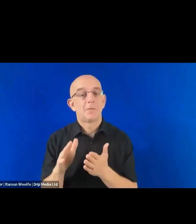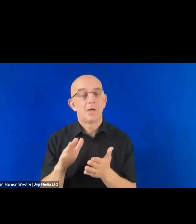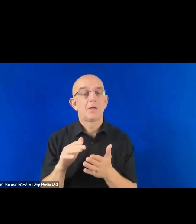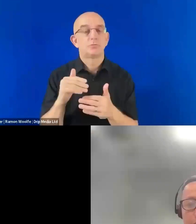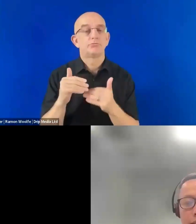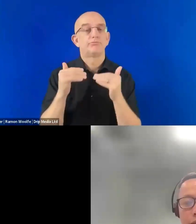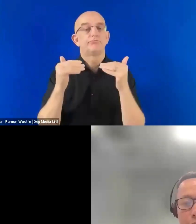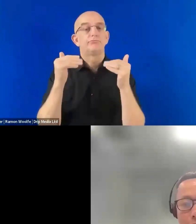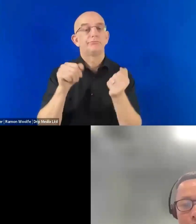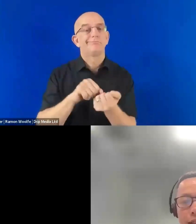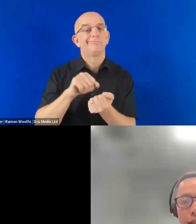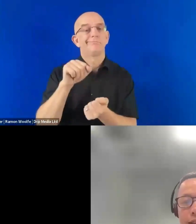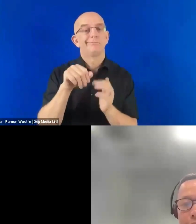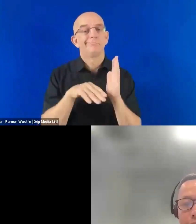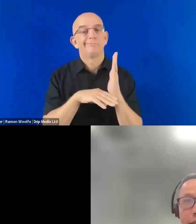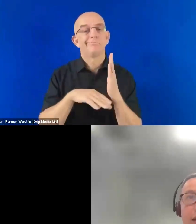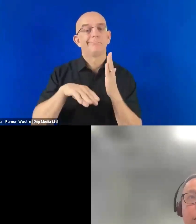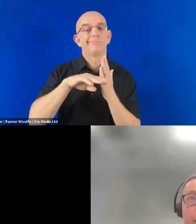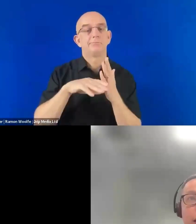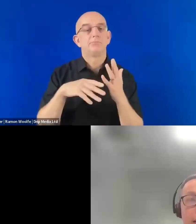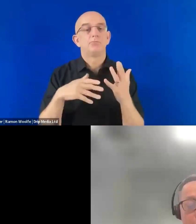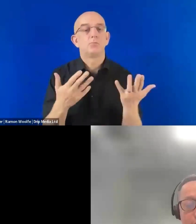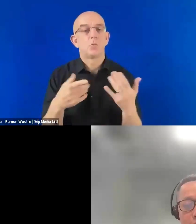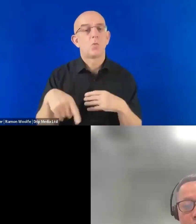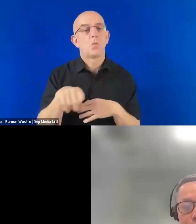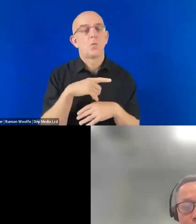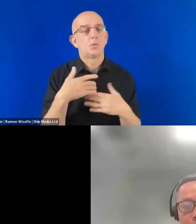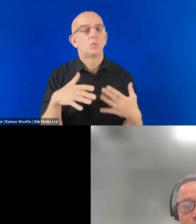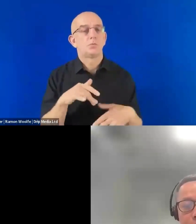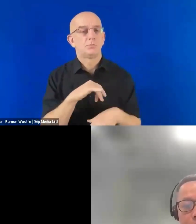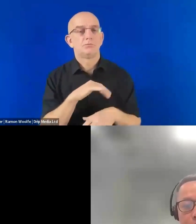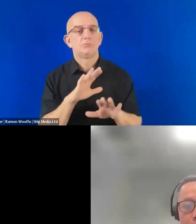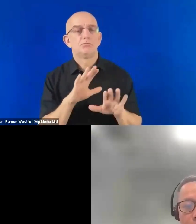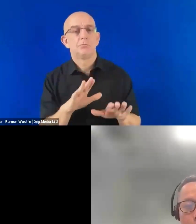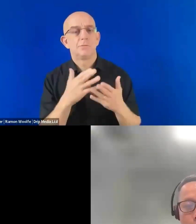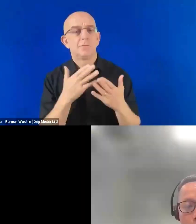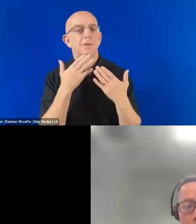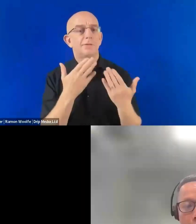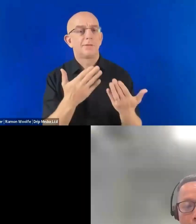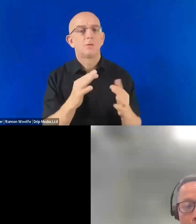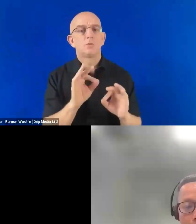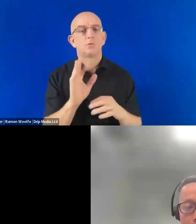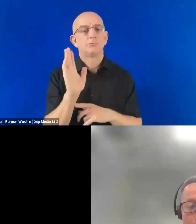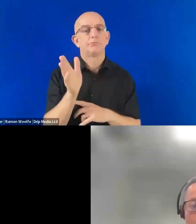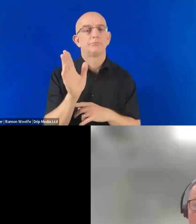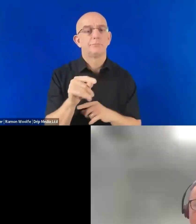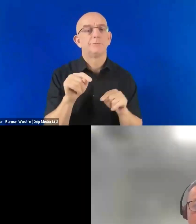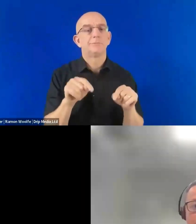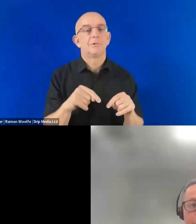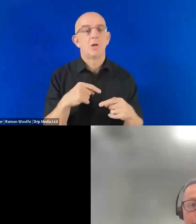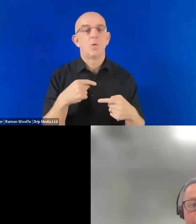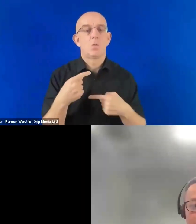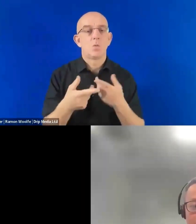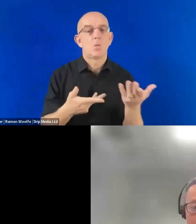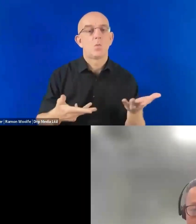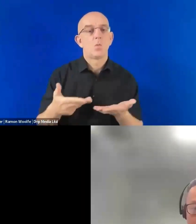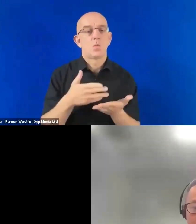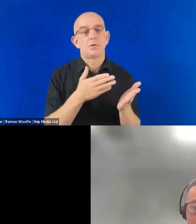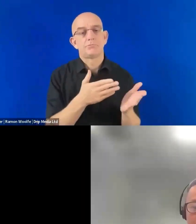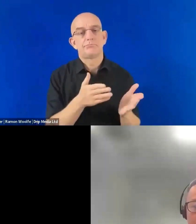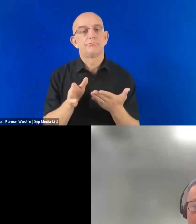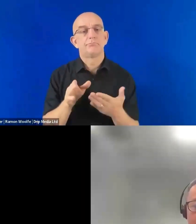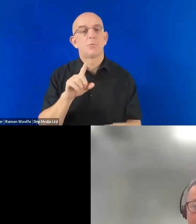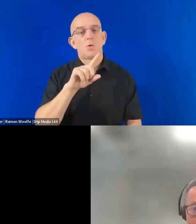we are entering the Q&A sections. We already have some questions